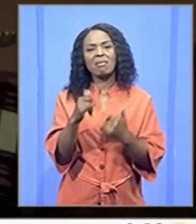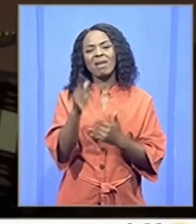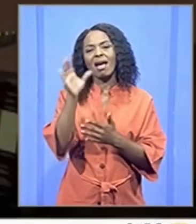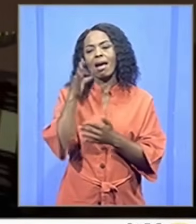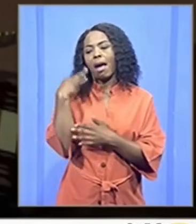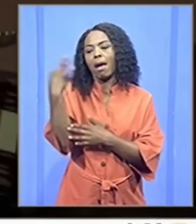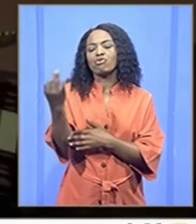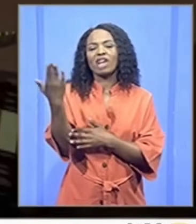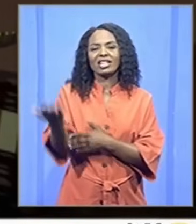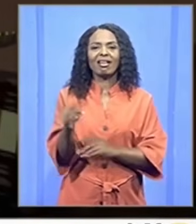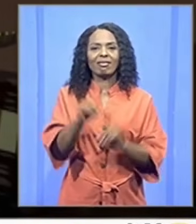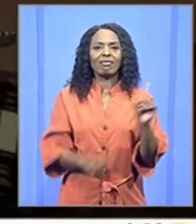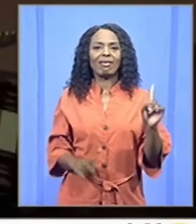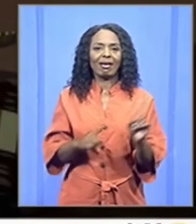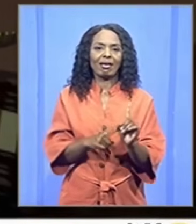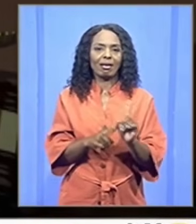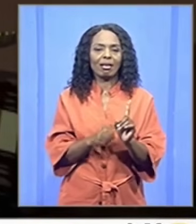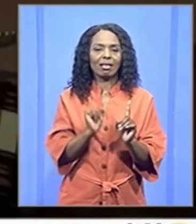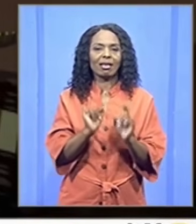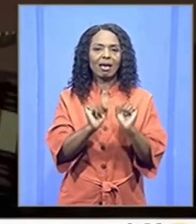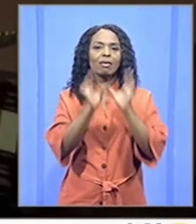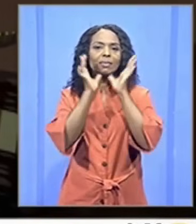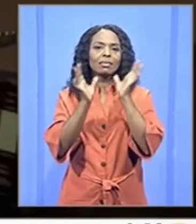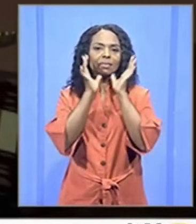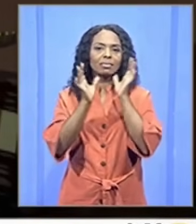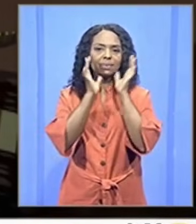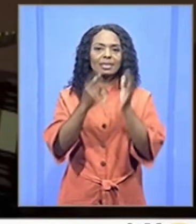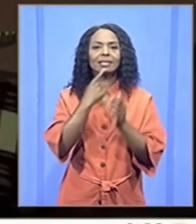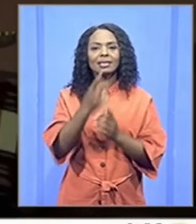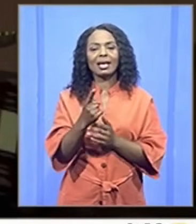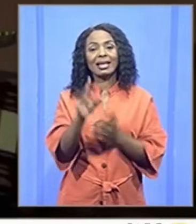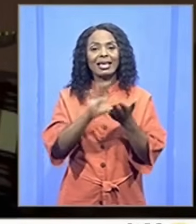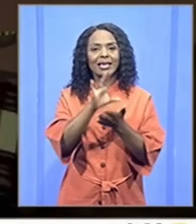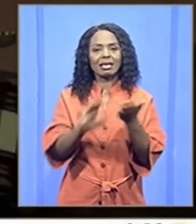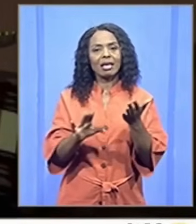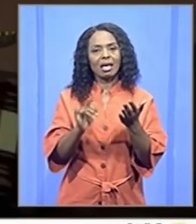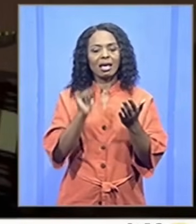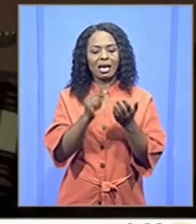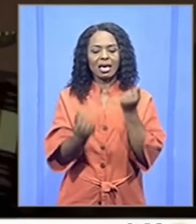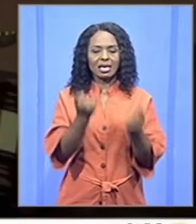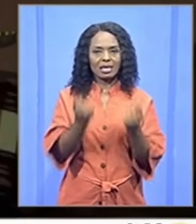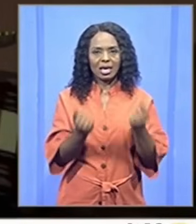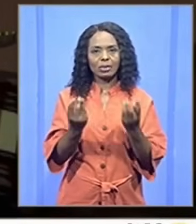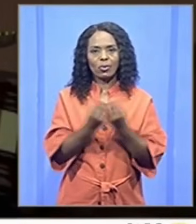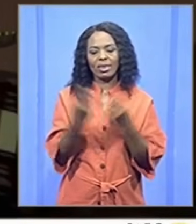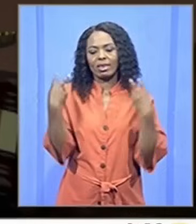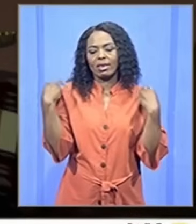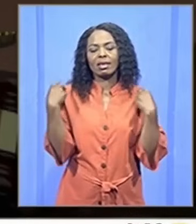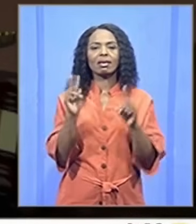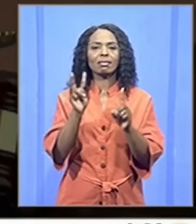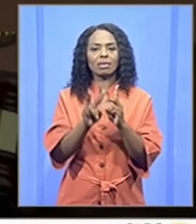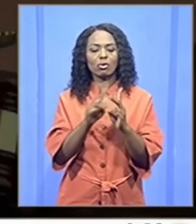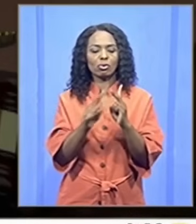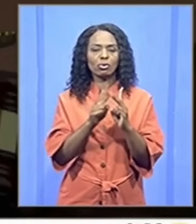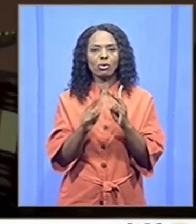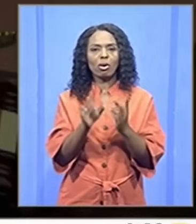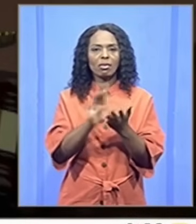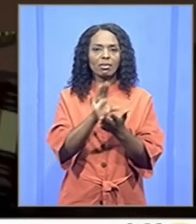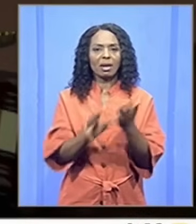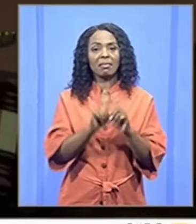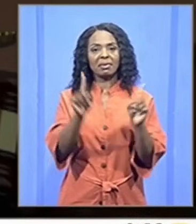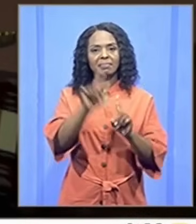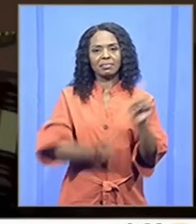wa EFF Julius Malema ya gore molato wa gagwe le mohlapetši wa gagwe wa go ntšha sethunya phatlalatša o phumulwe